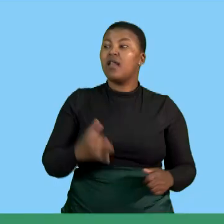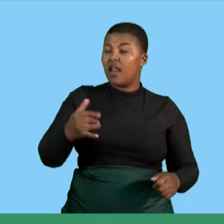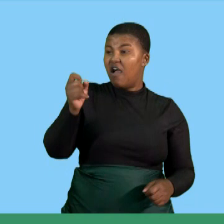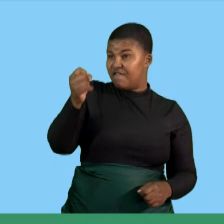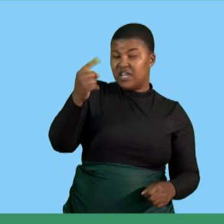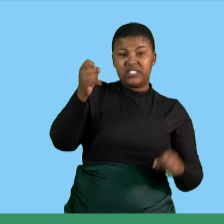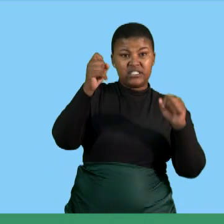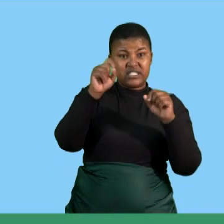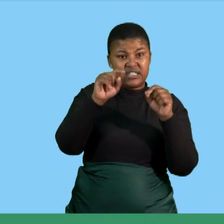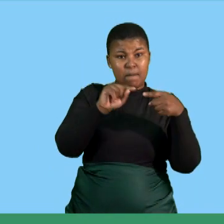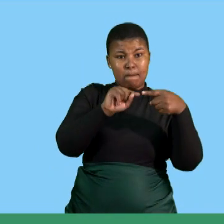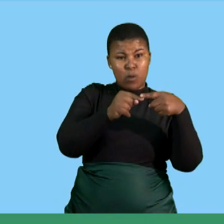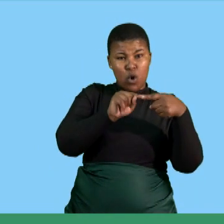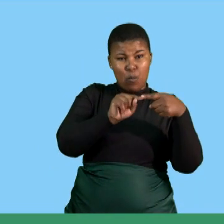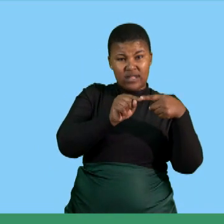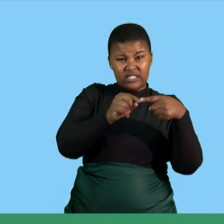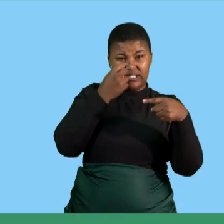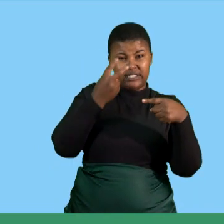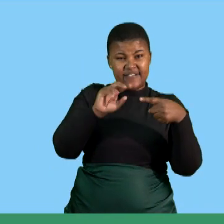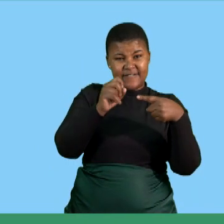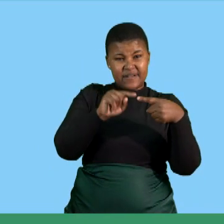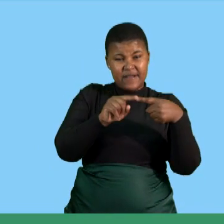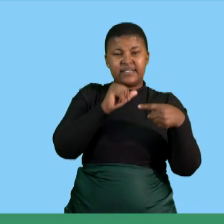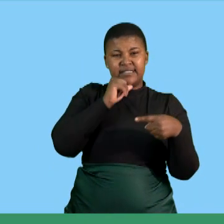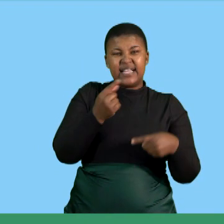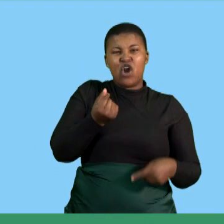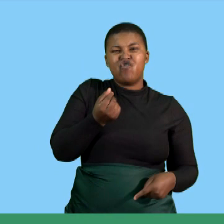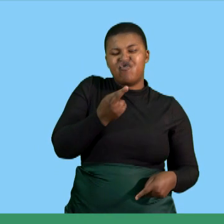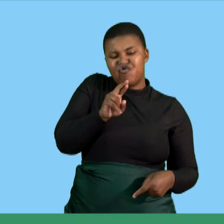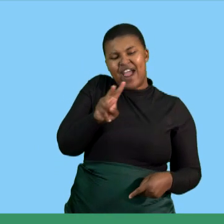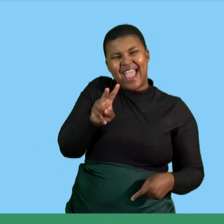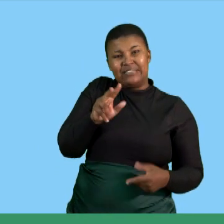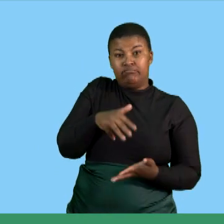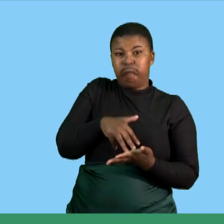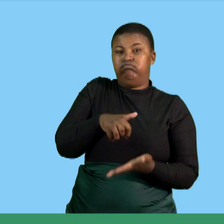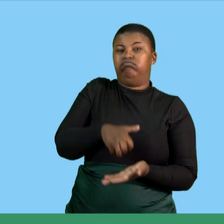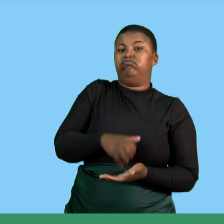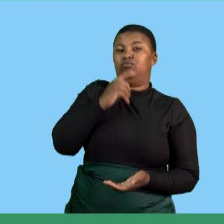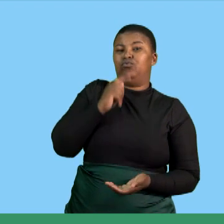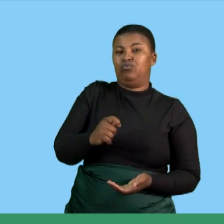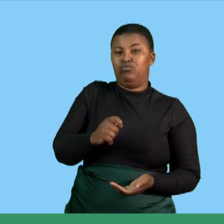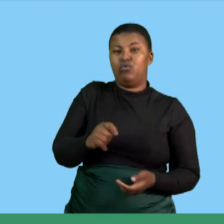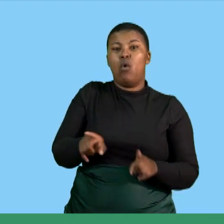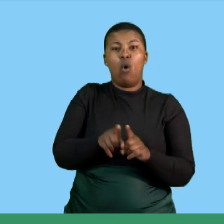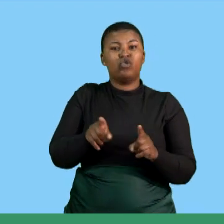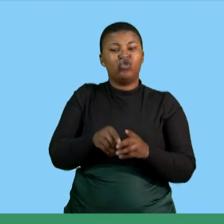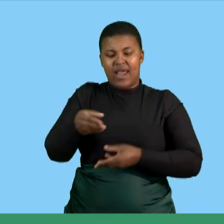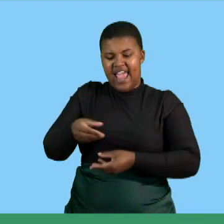the first bullet states that the rand has weakened and the exchange rate